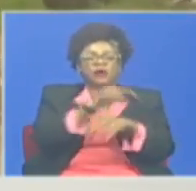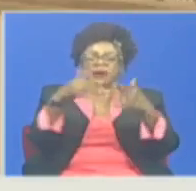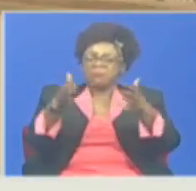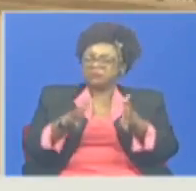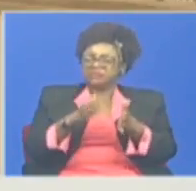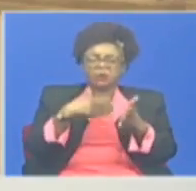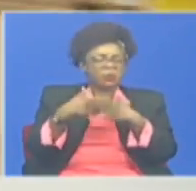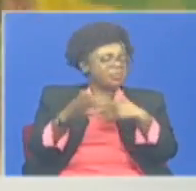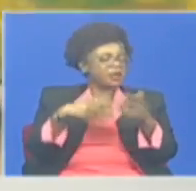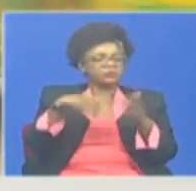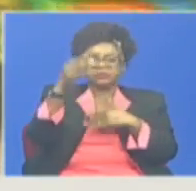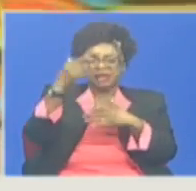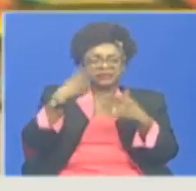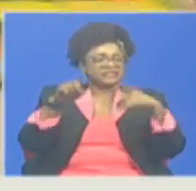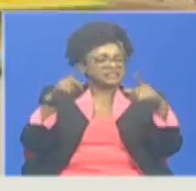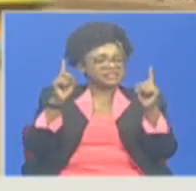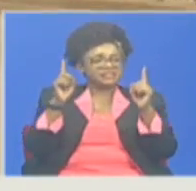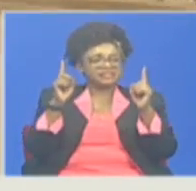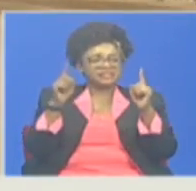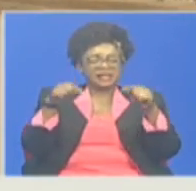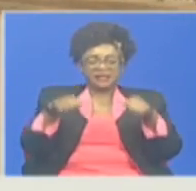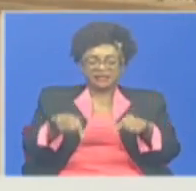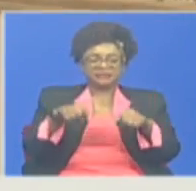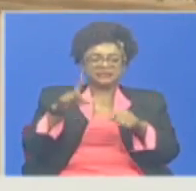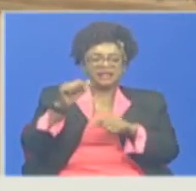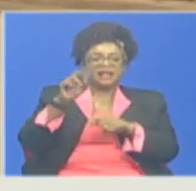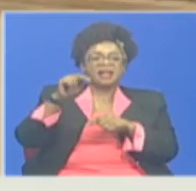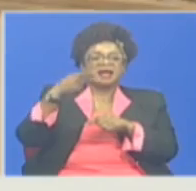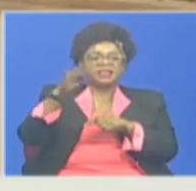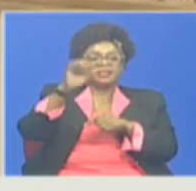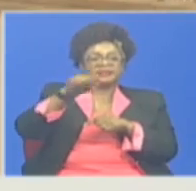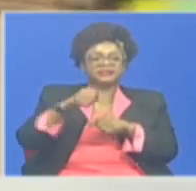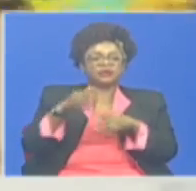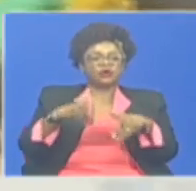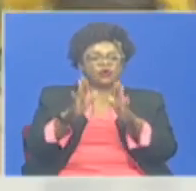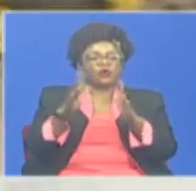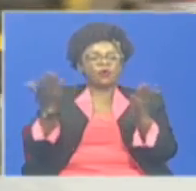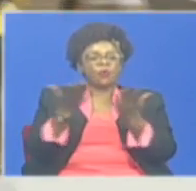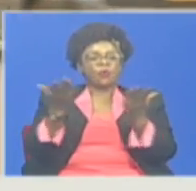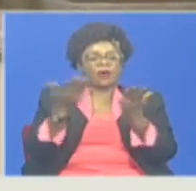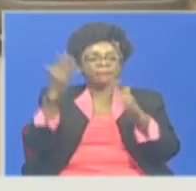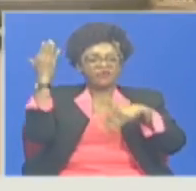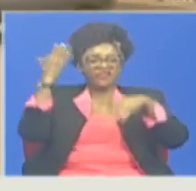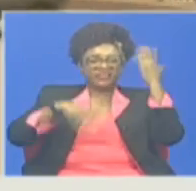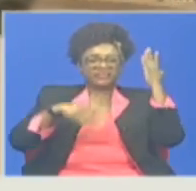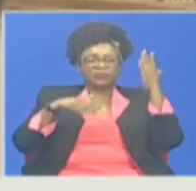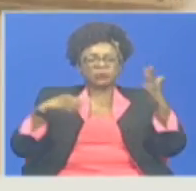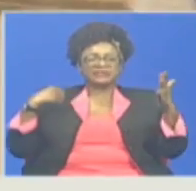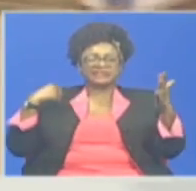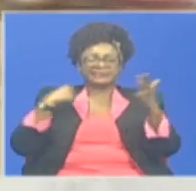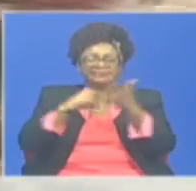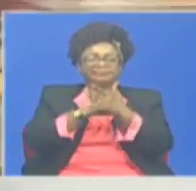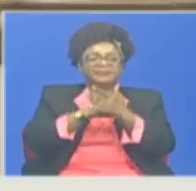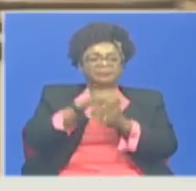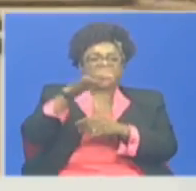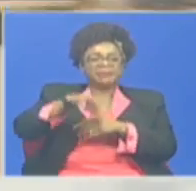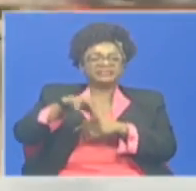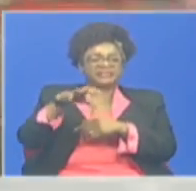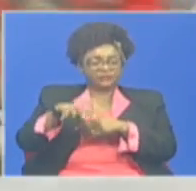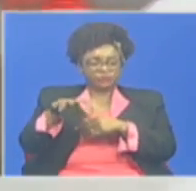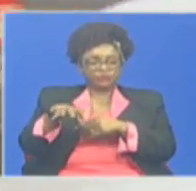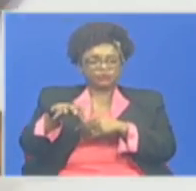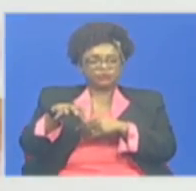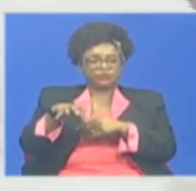success. This is Landis Road in Nairobi County, and this is where Professor Ken Walibora was hit by a matatu in that hit-and-run